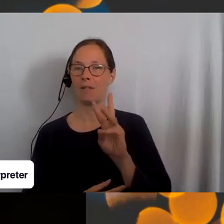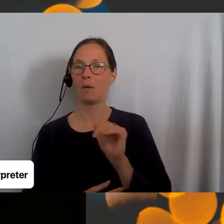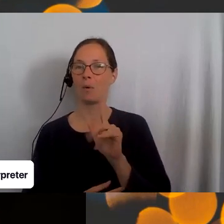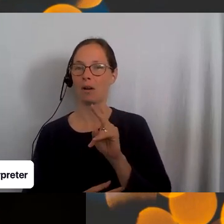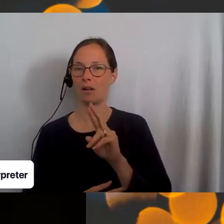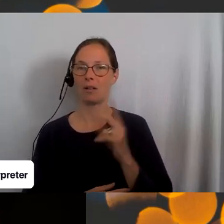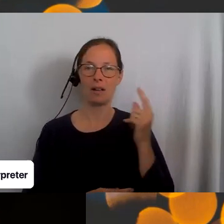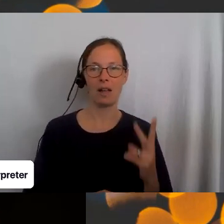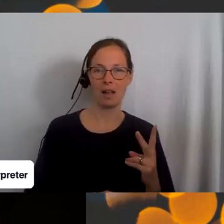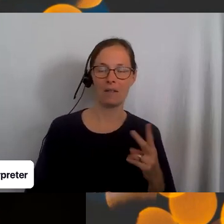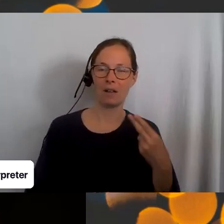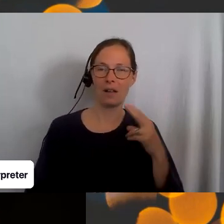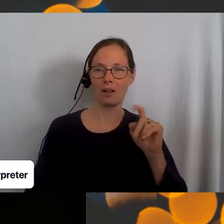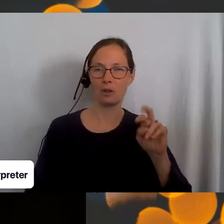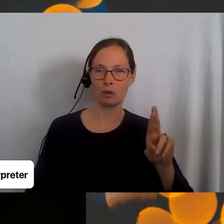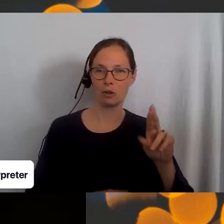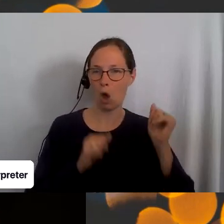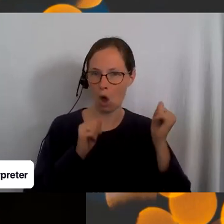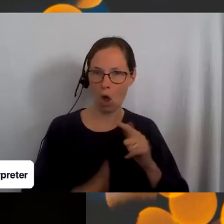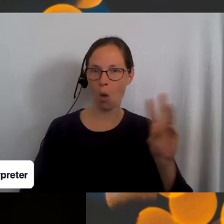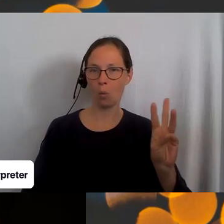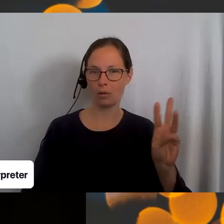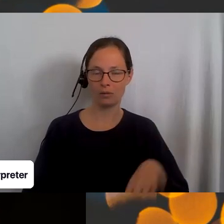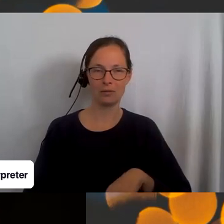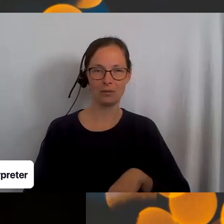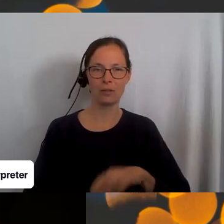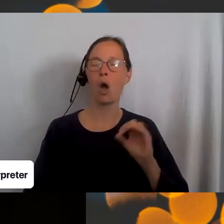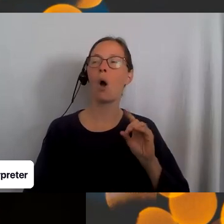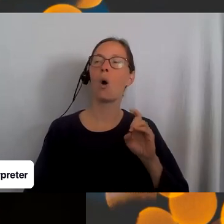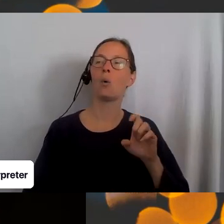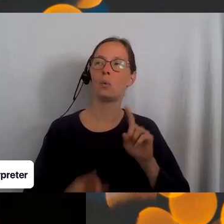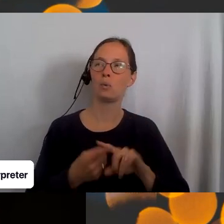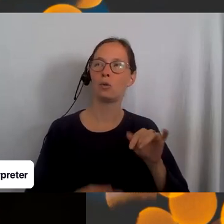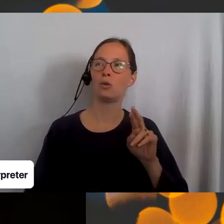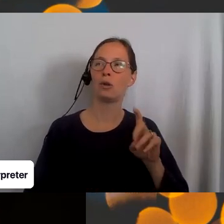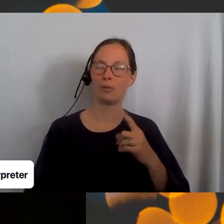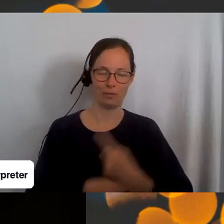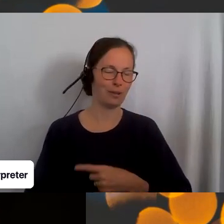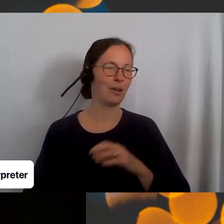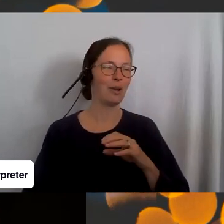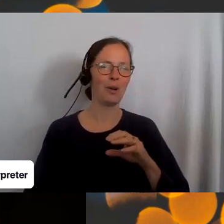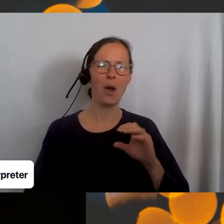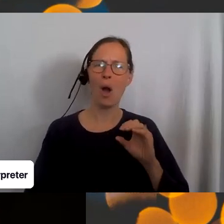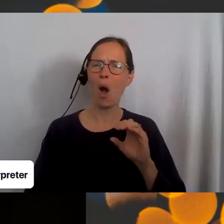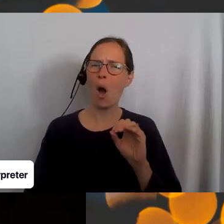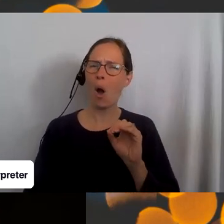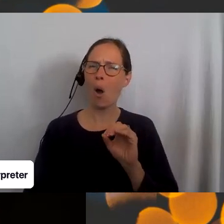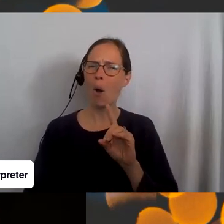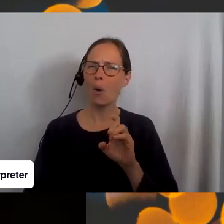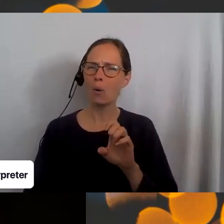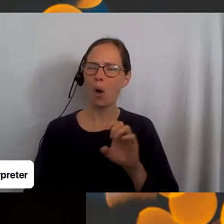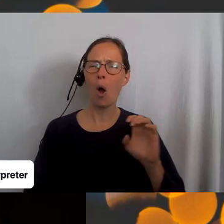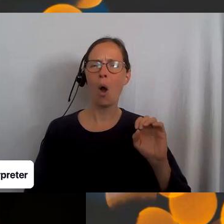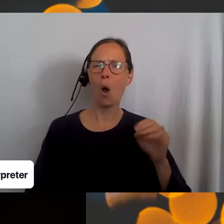half Hunter, all Winchester. Ode to Jared. Yeah, exactly. Ode to Jared. Do you say ode to Jared? Because that sounds